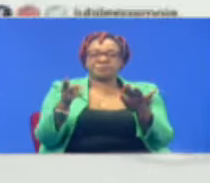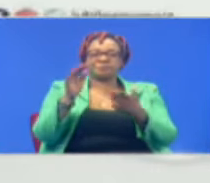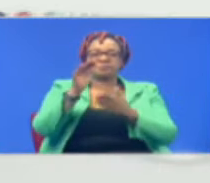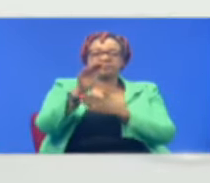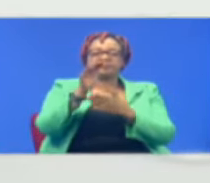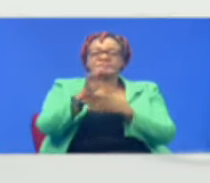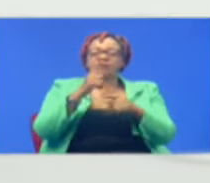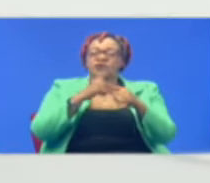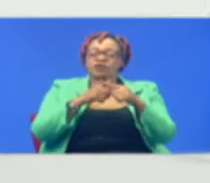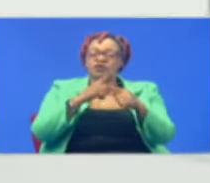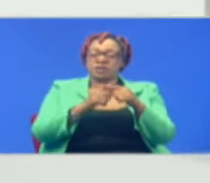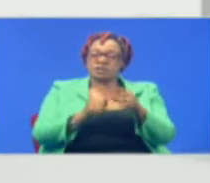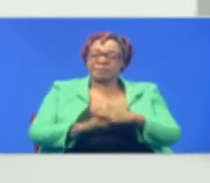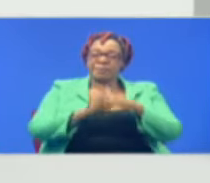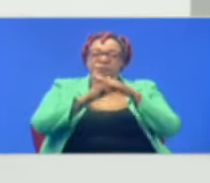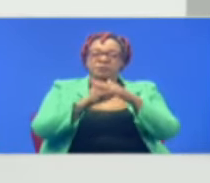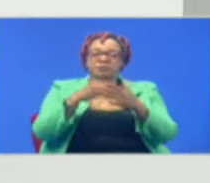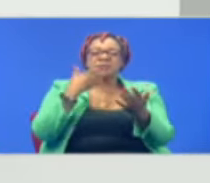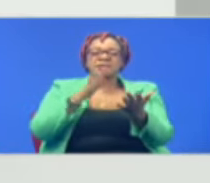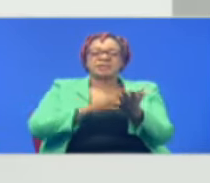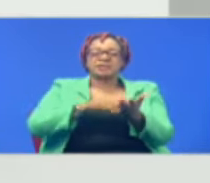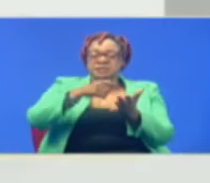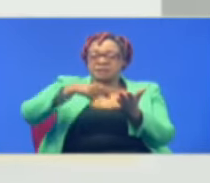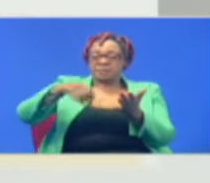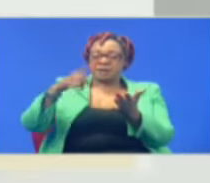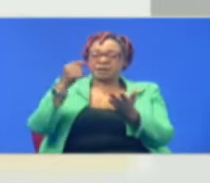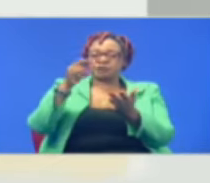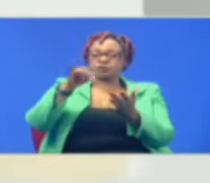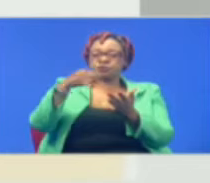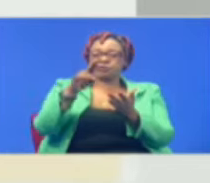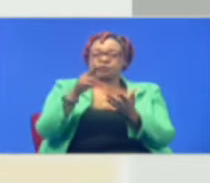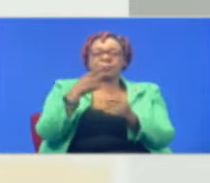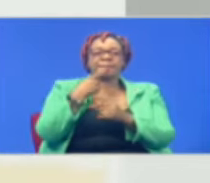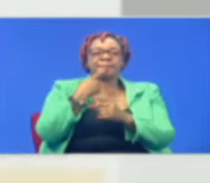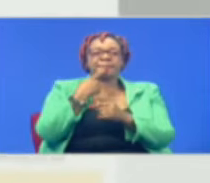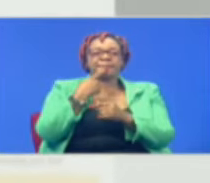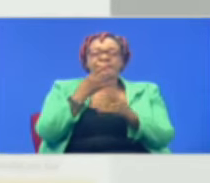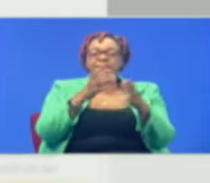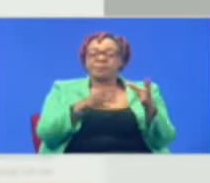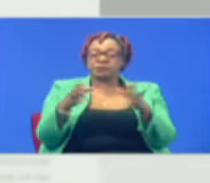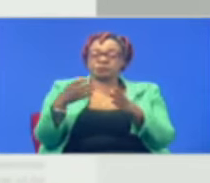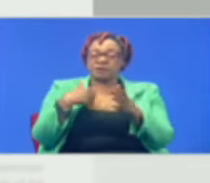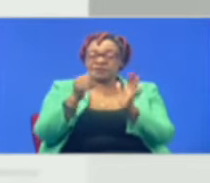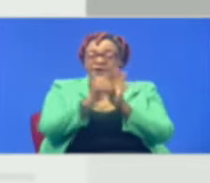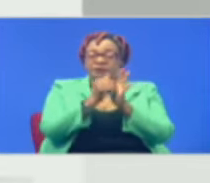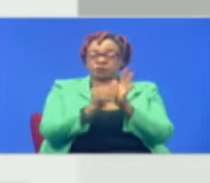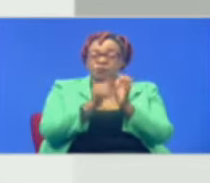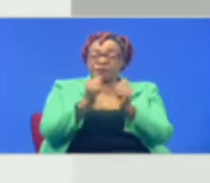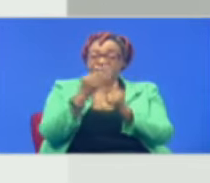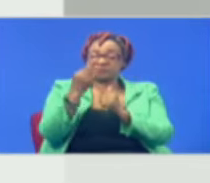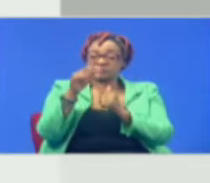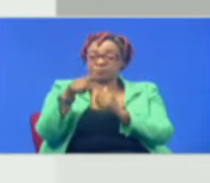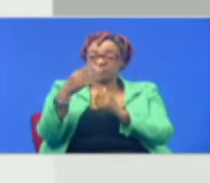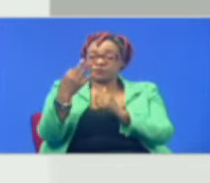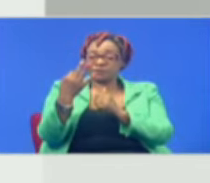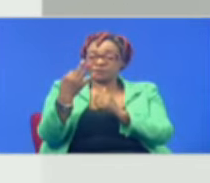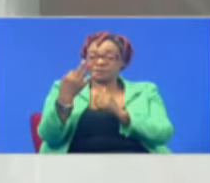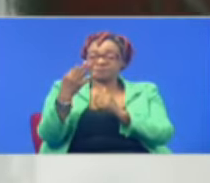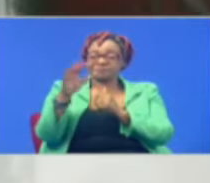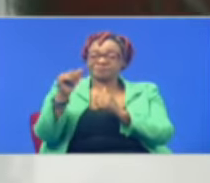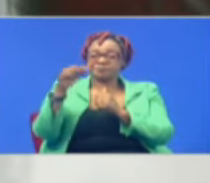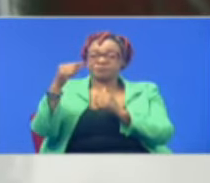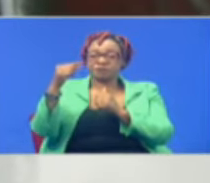signed by Secretary General Raphael Tuju says the party would invoke Articles 13.3 parts F and G of the